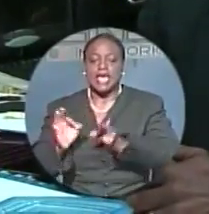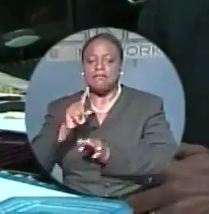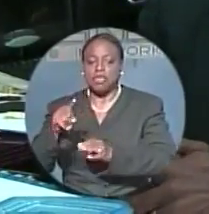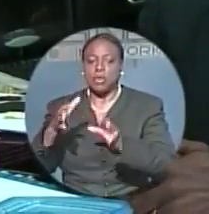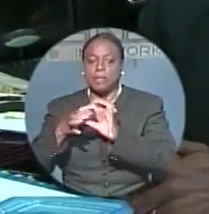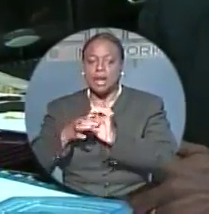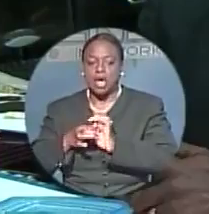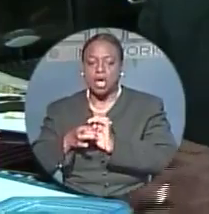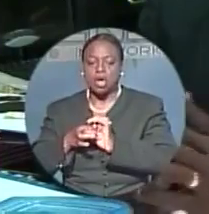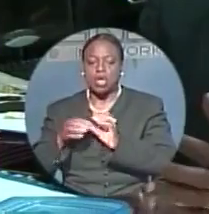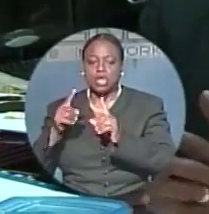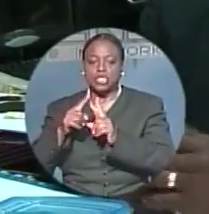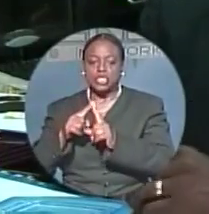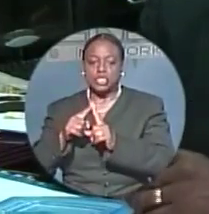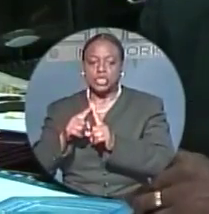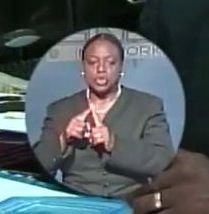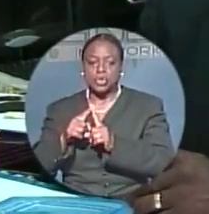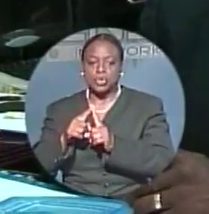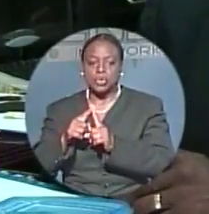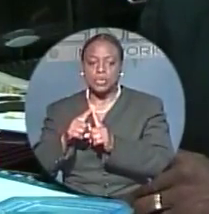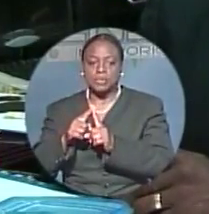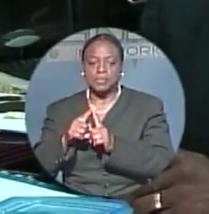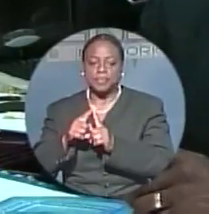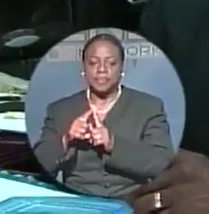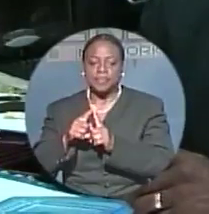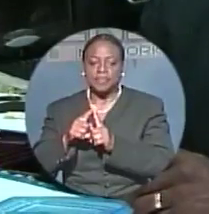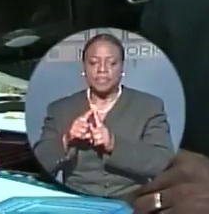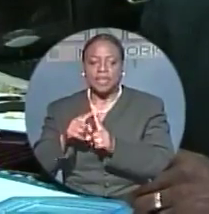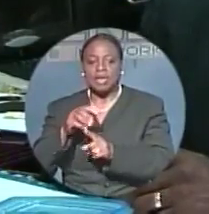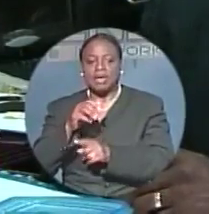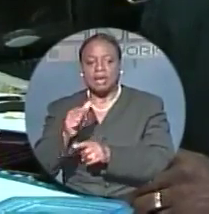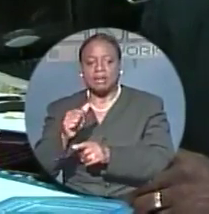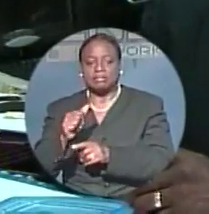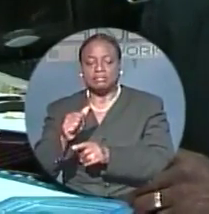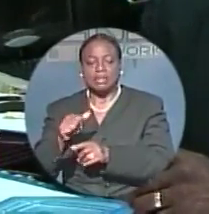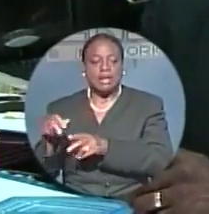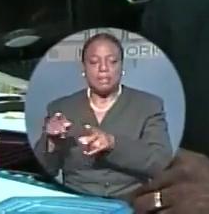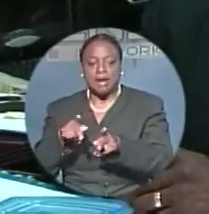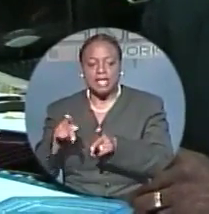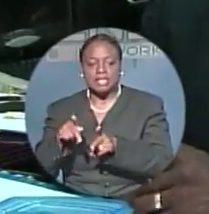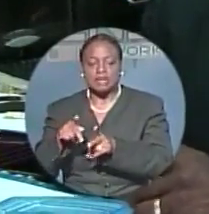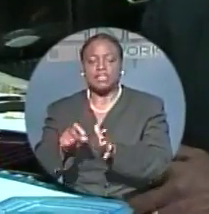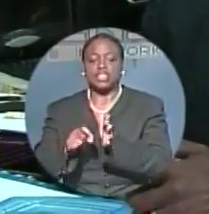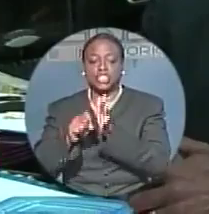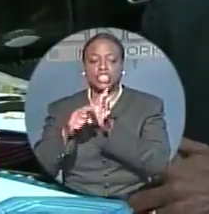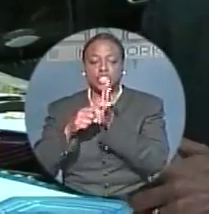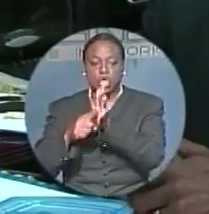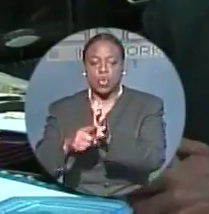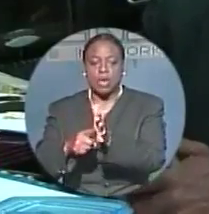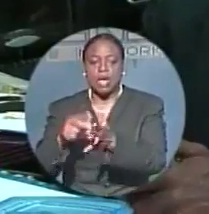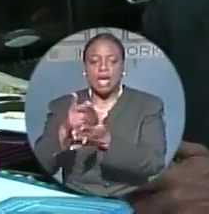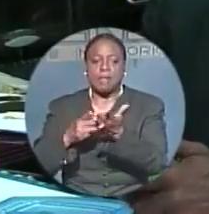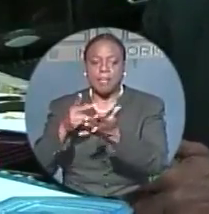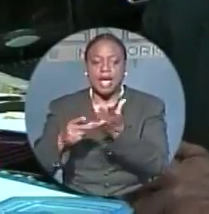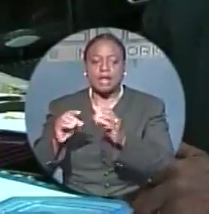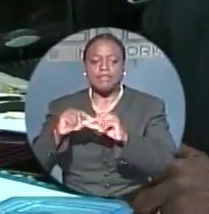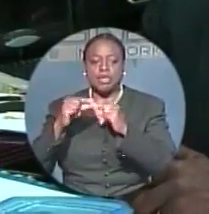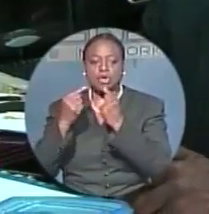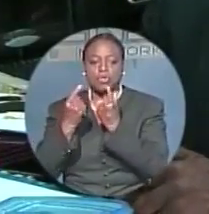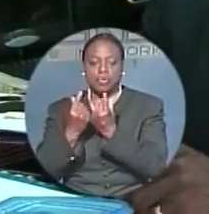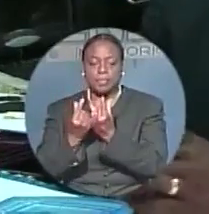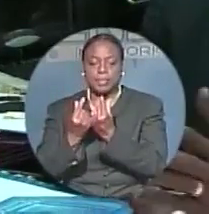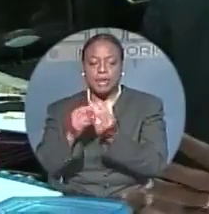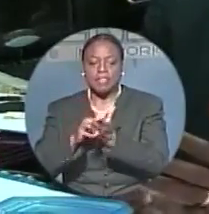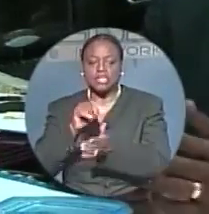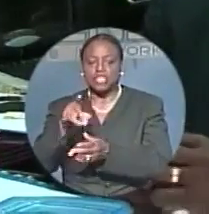a particular organization, and you will bring some type of letter to show that you are part of that organization, and that